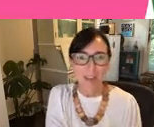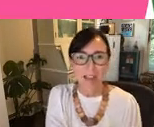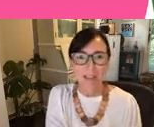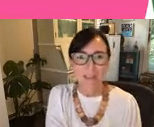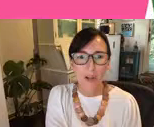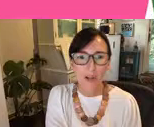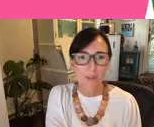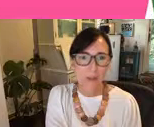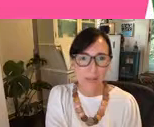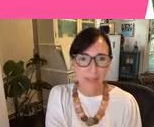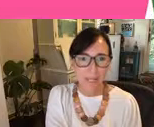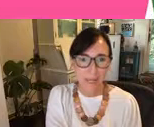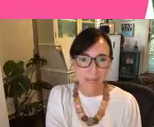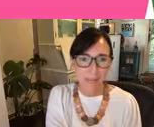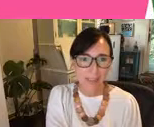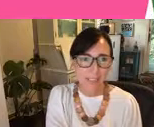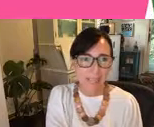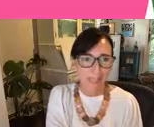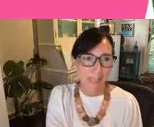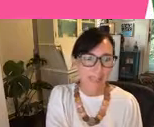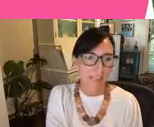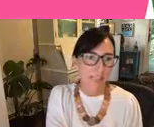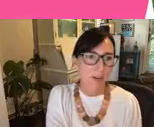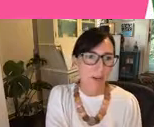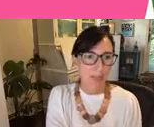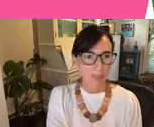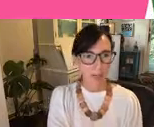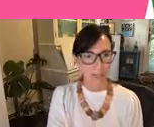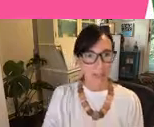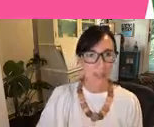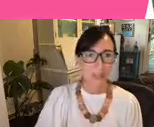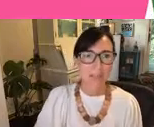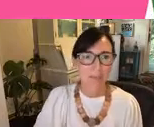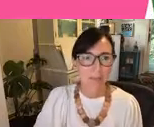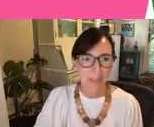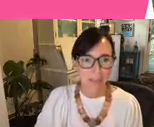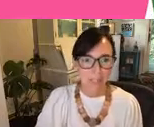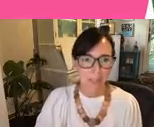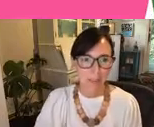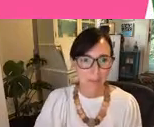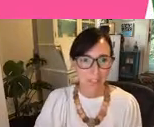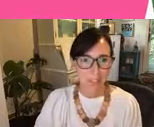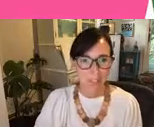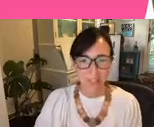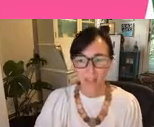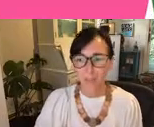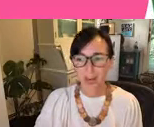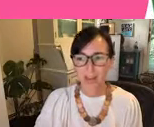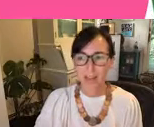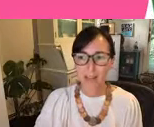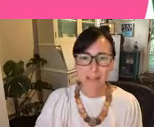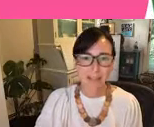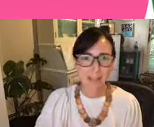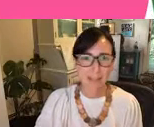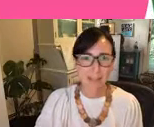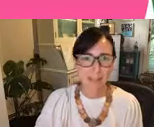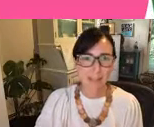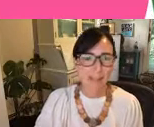woman. I have long brown hair tied back today. I'm wearing a white shirt, multicolored wooden necklace, and